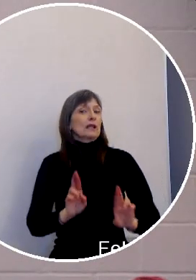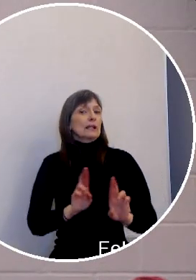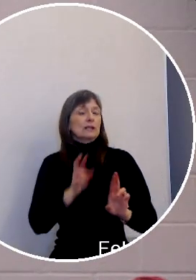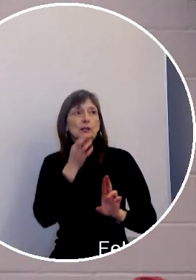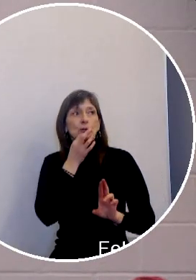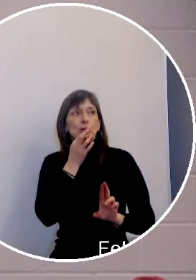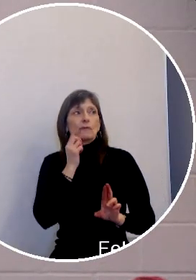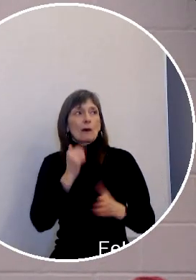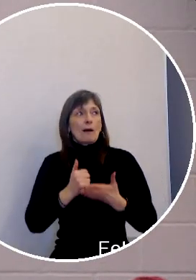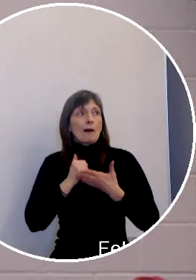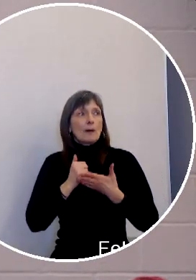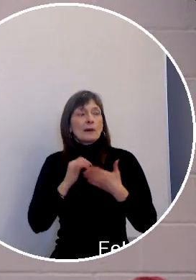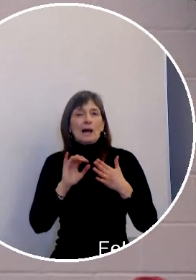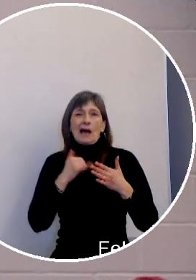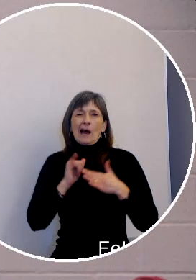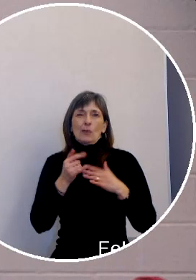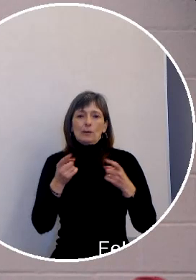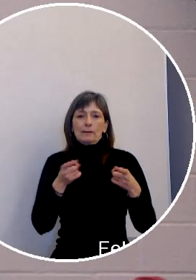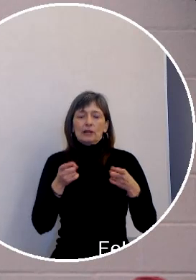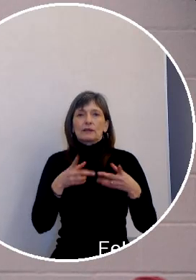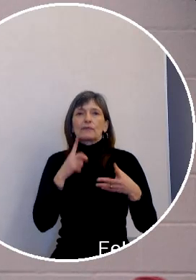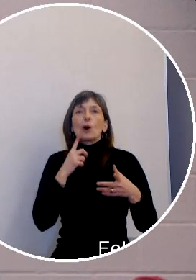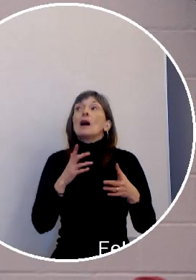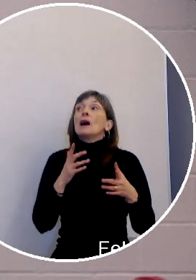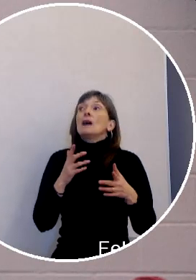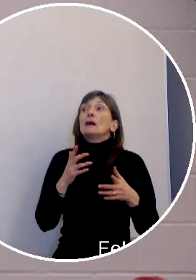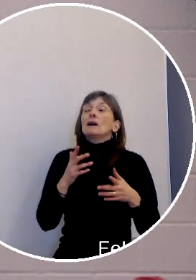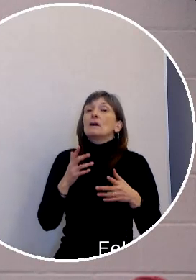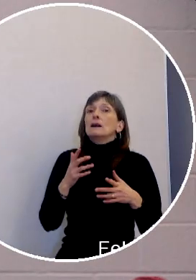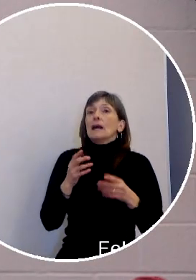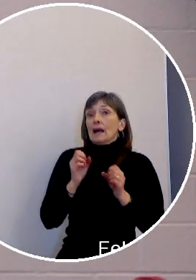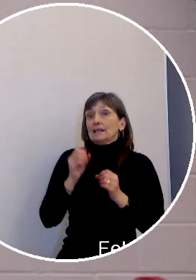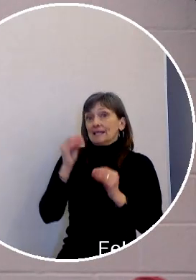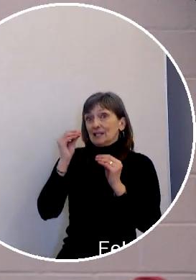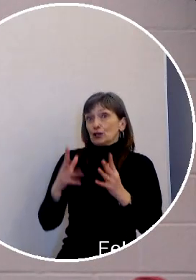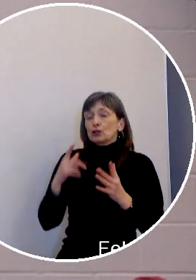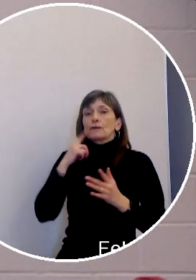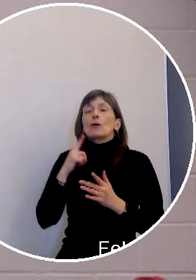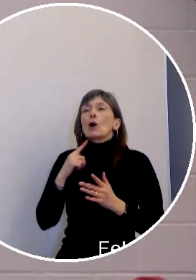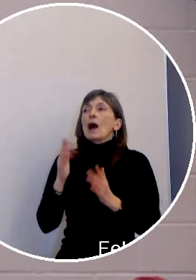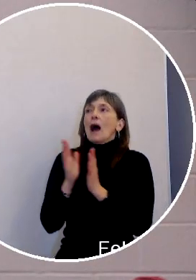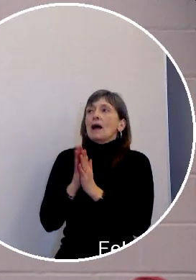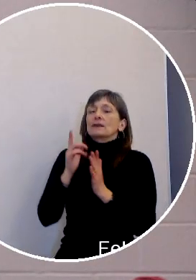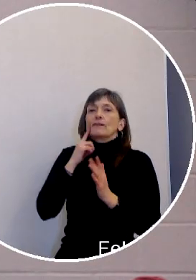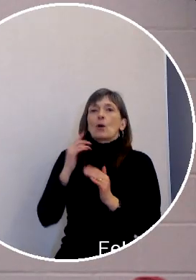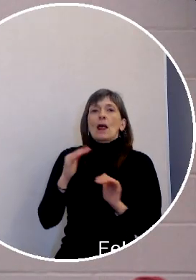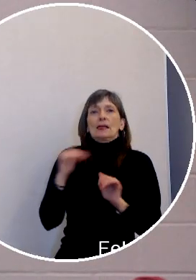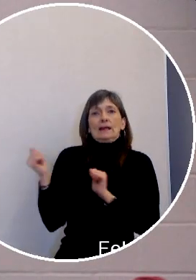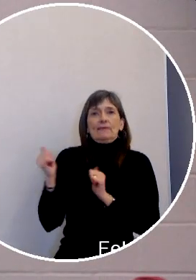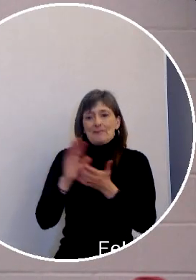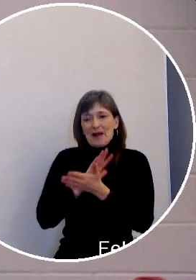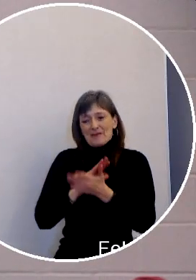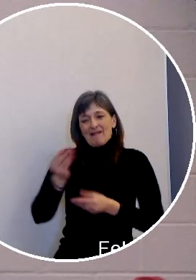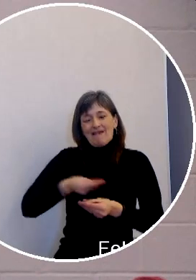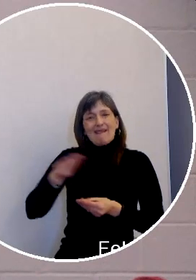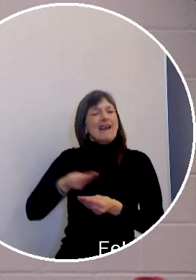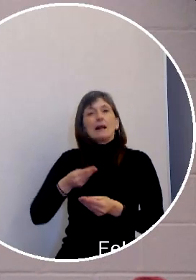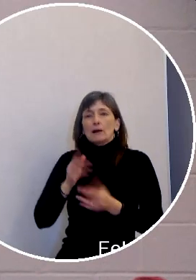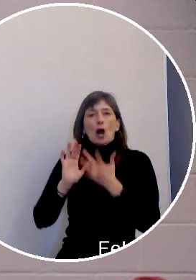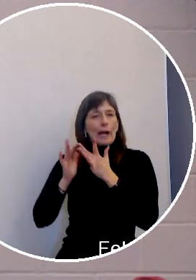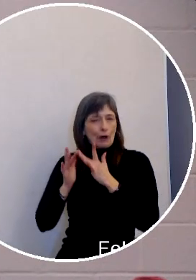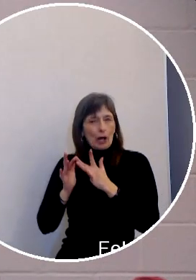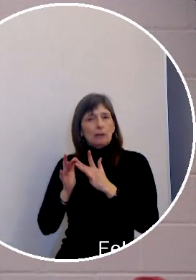to be able to assist us in managing leave requests on the education side, to get us away from the paper copies of